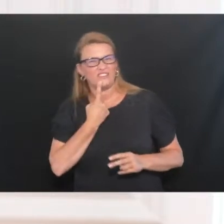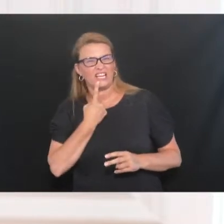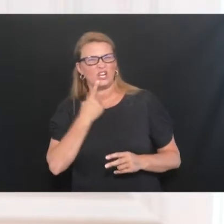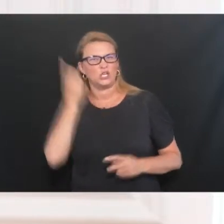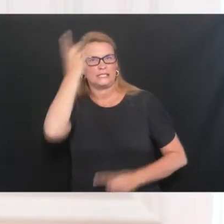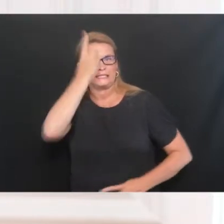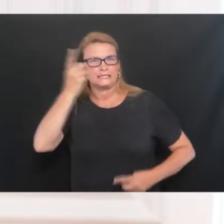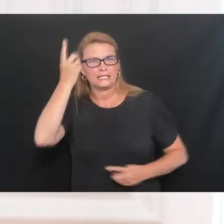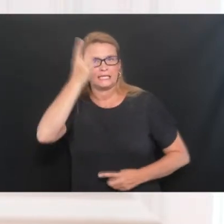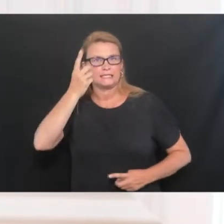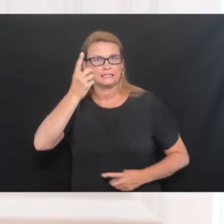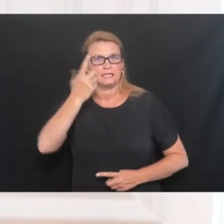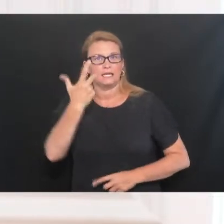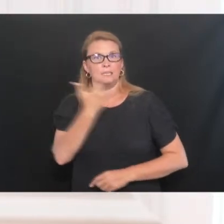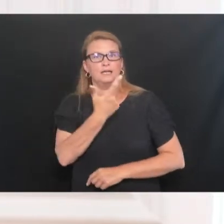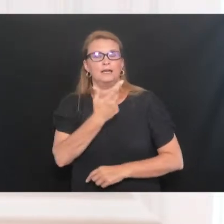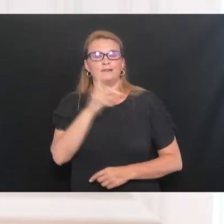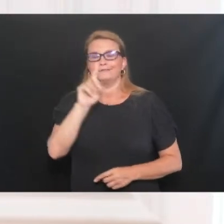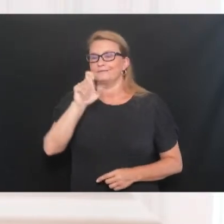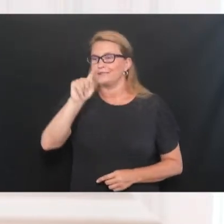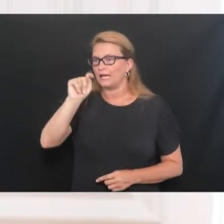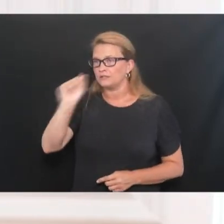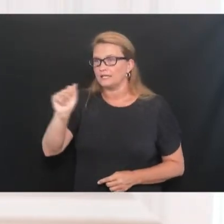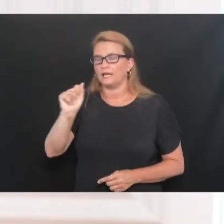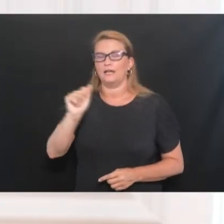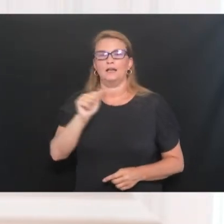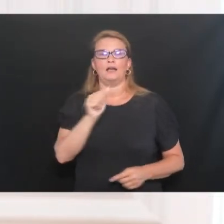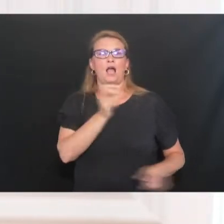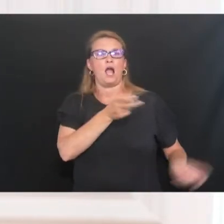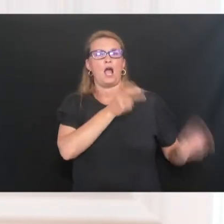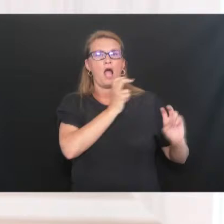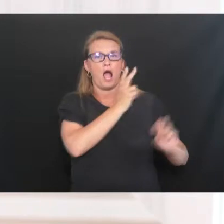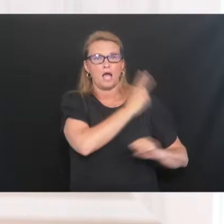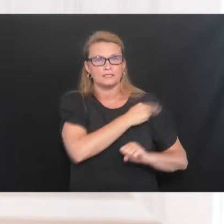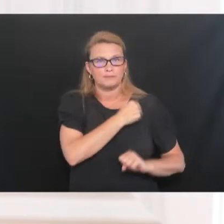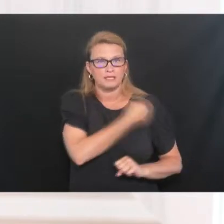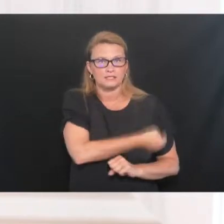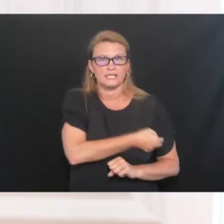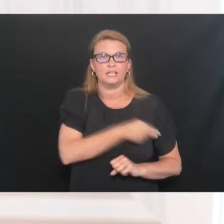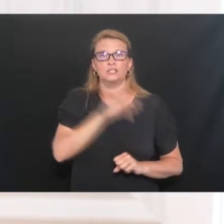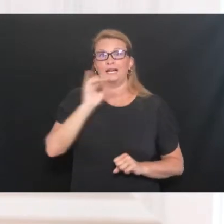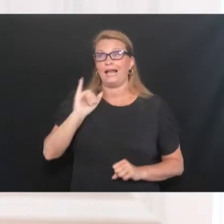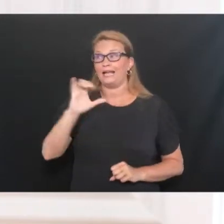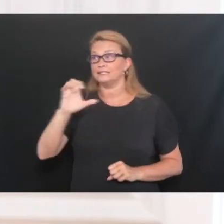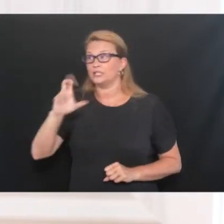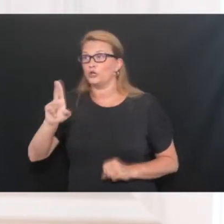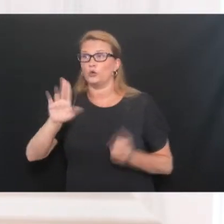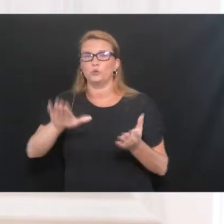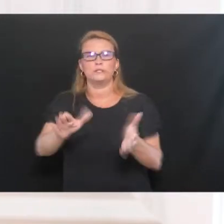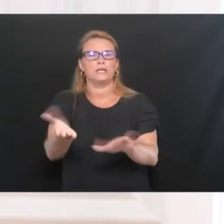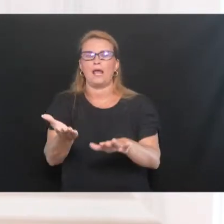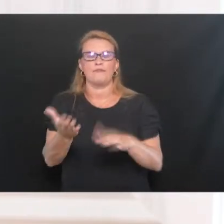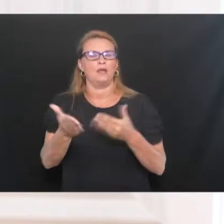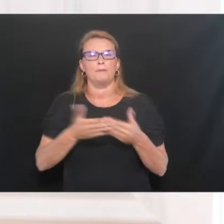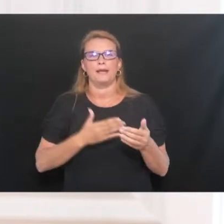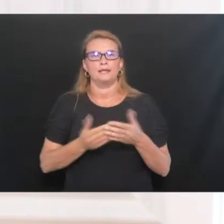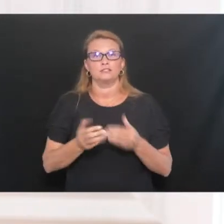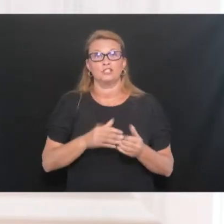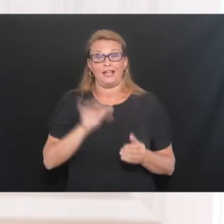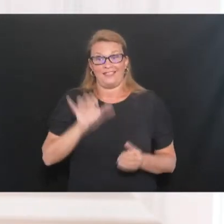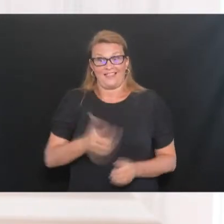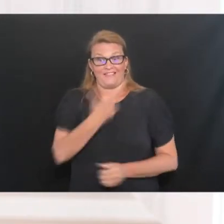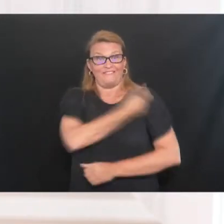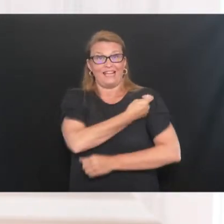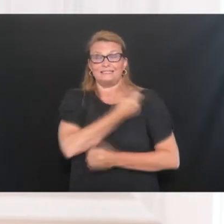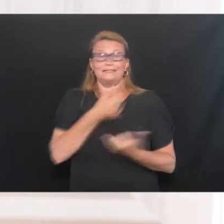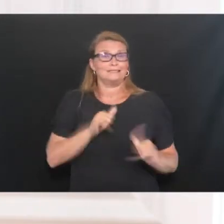Delta variant, or hospitalization, or ICU admission or death, these vaccines are still really good,